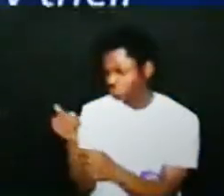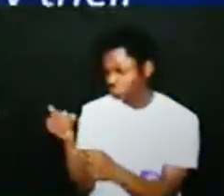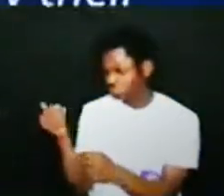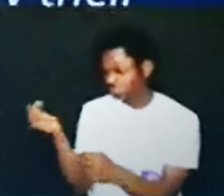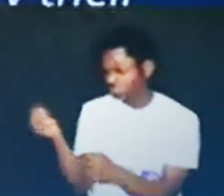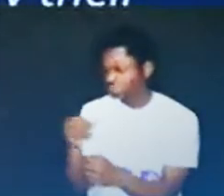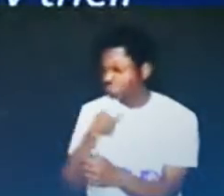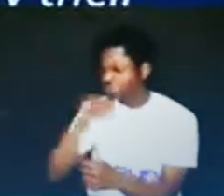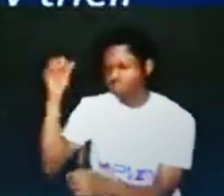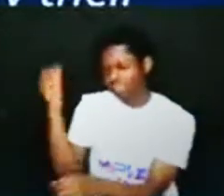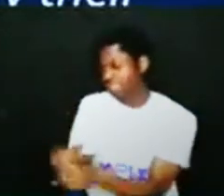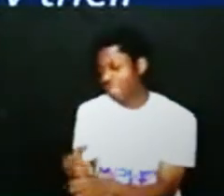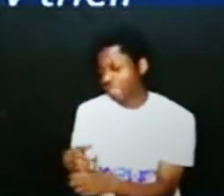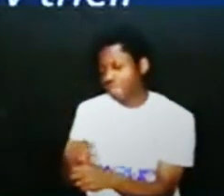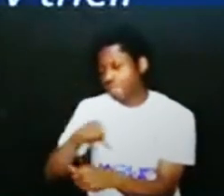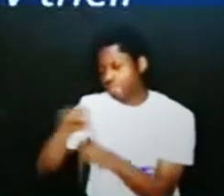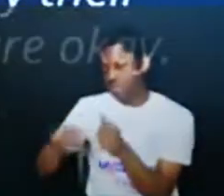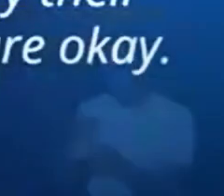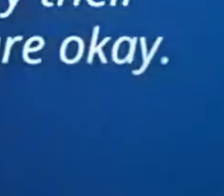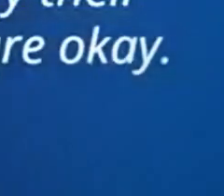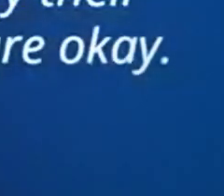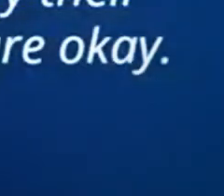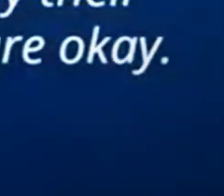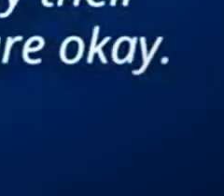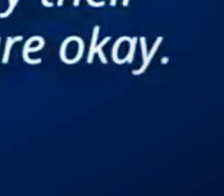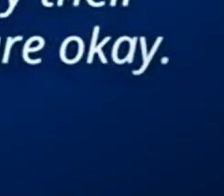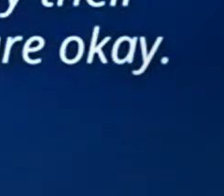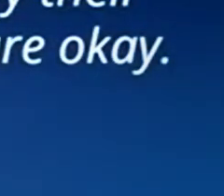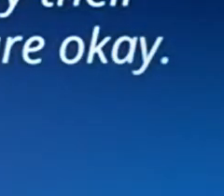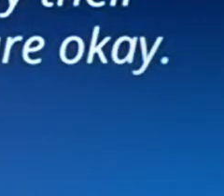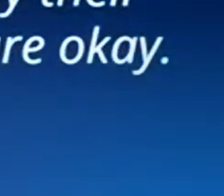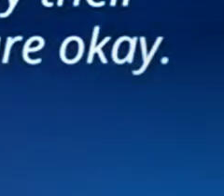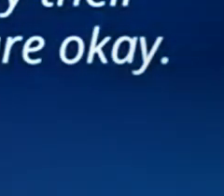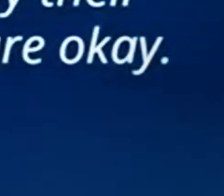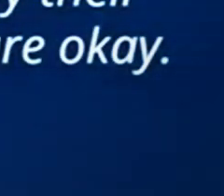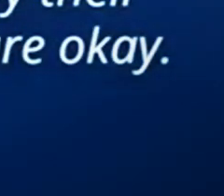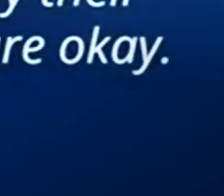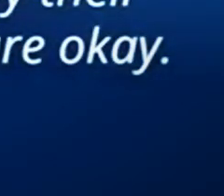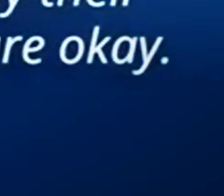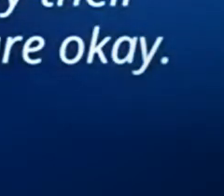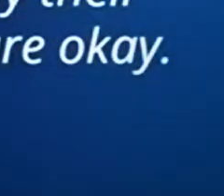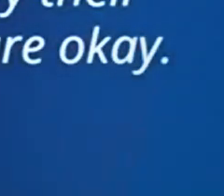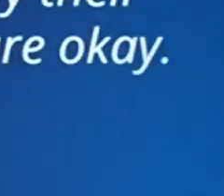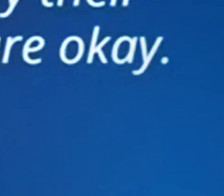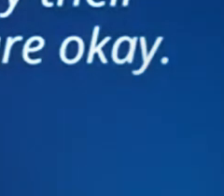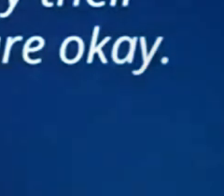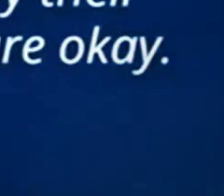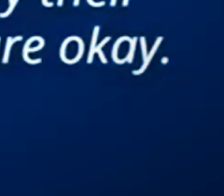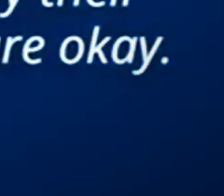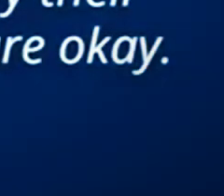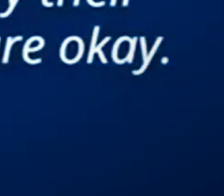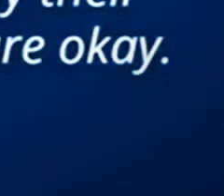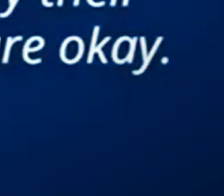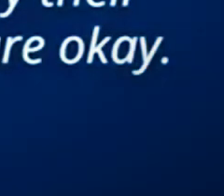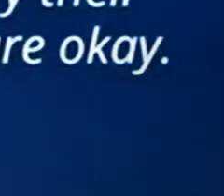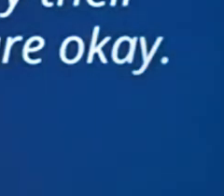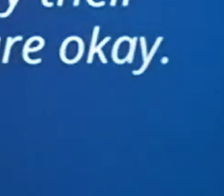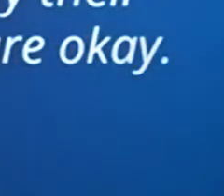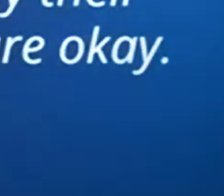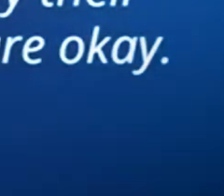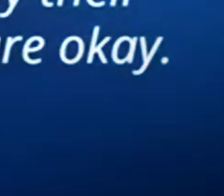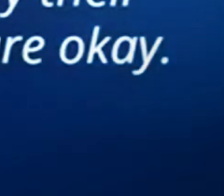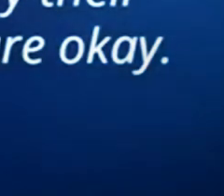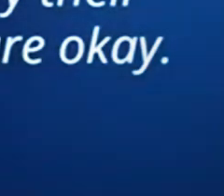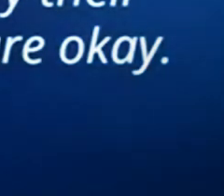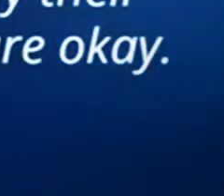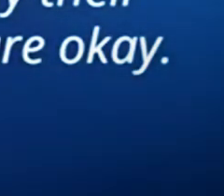their action. Once it satisfied their ego, they are okay. Nipa would di out chance to say, you know, and found in your way and